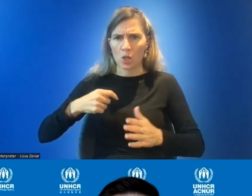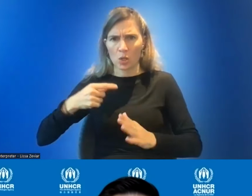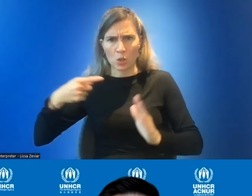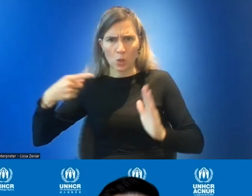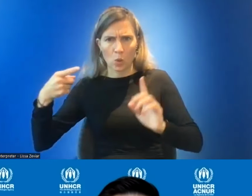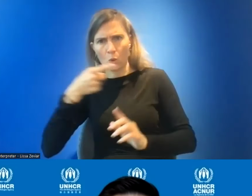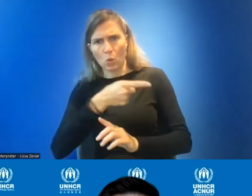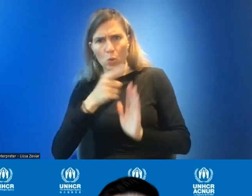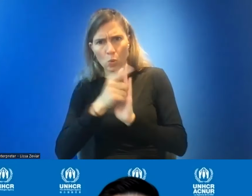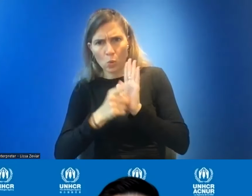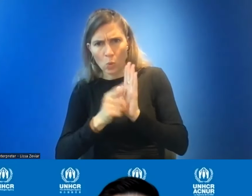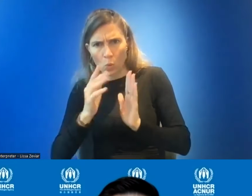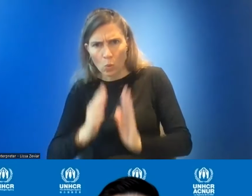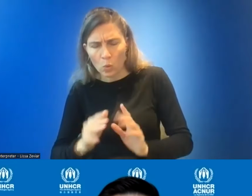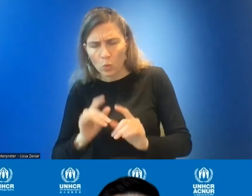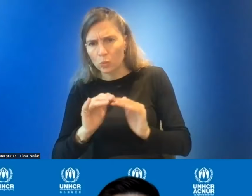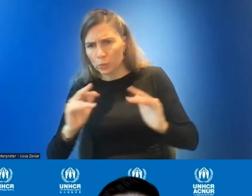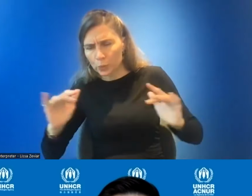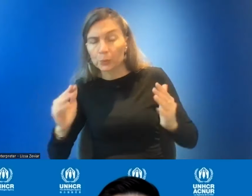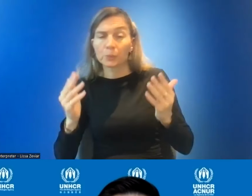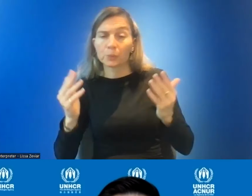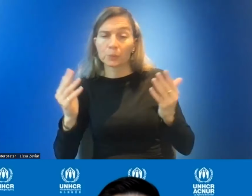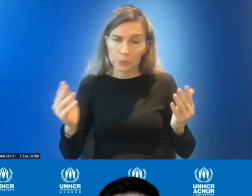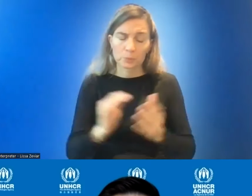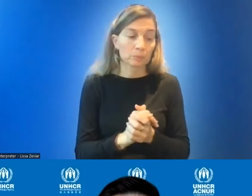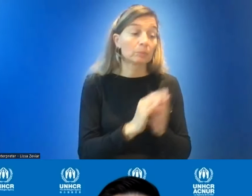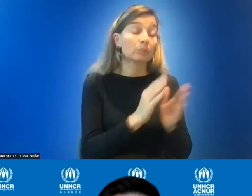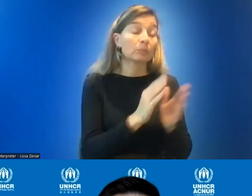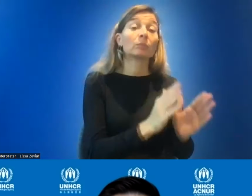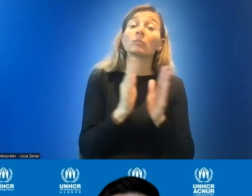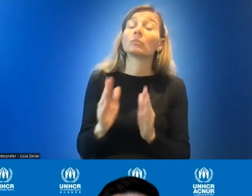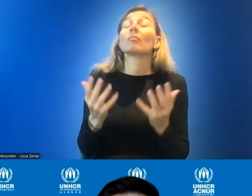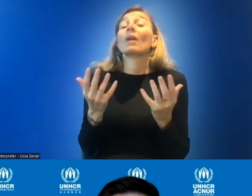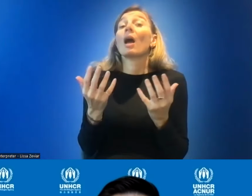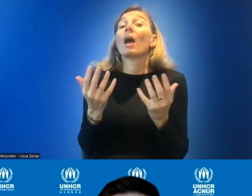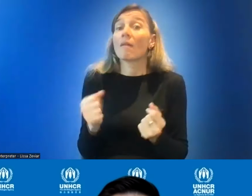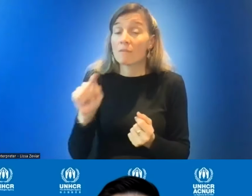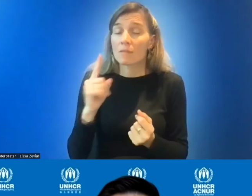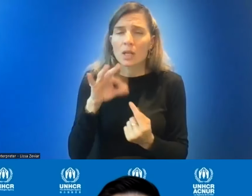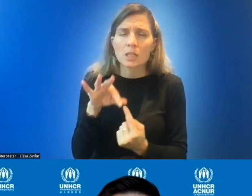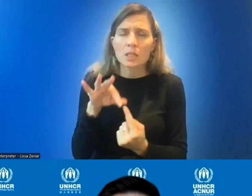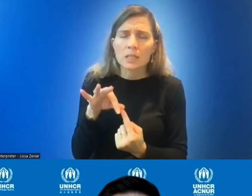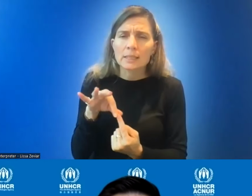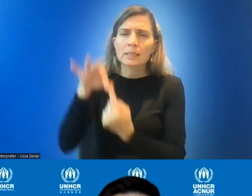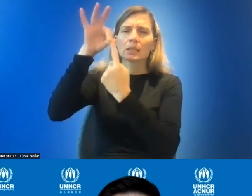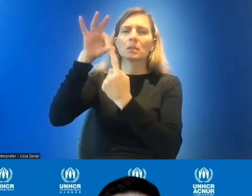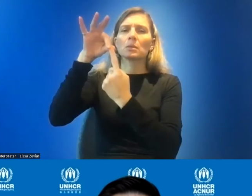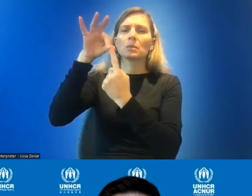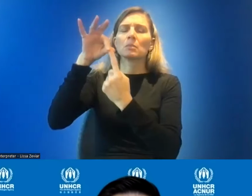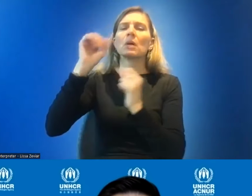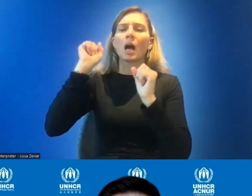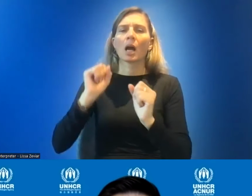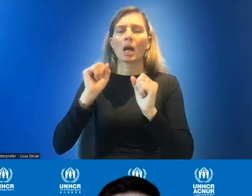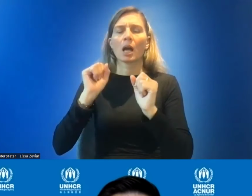And eventually there could be exceptions that allow us to go more or less directly to the international